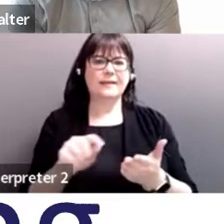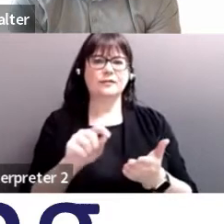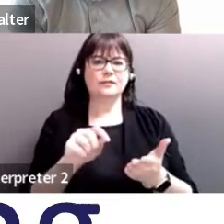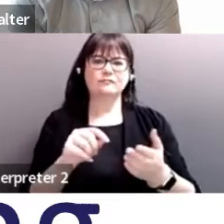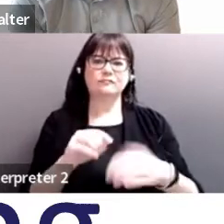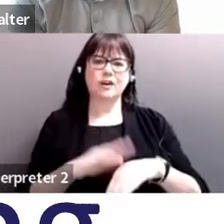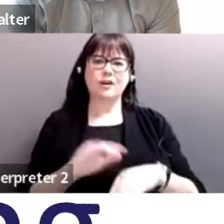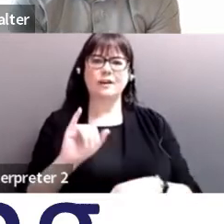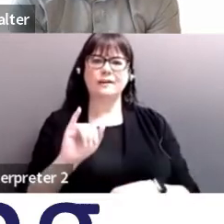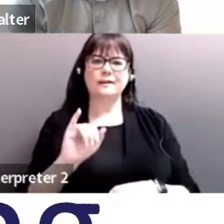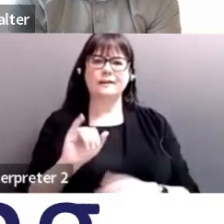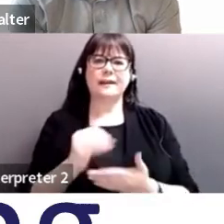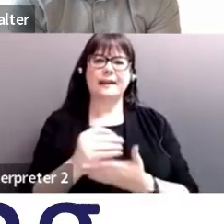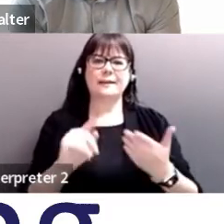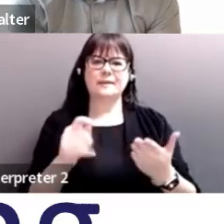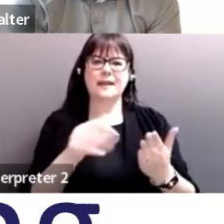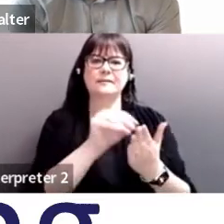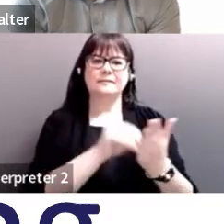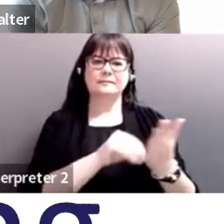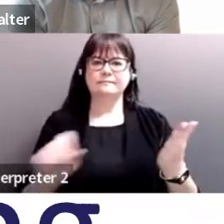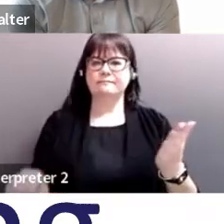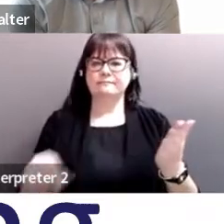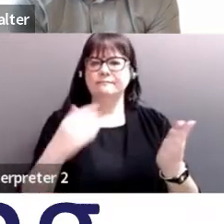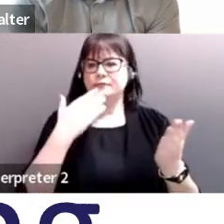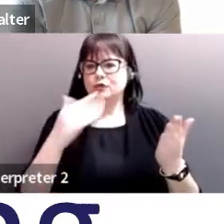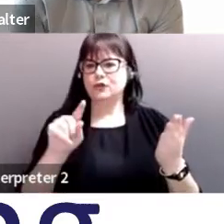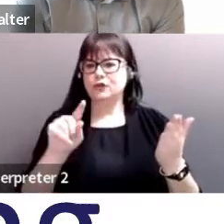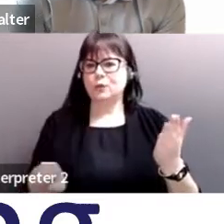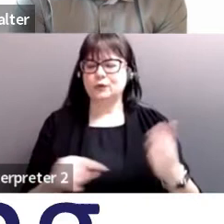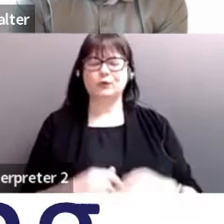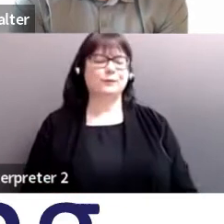good clarifying questions to ask.